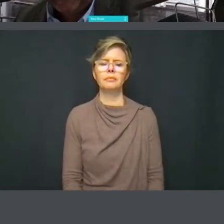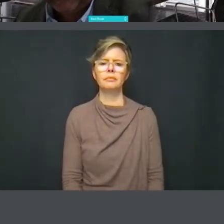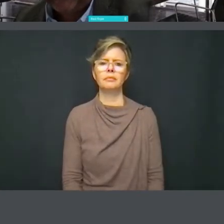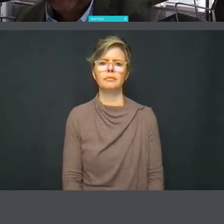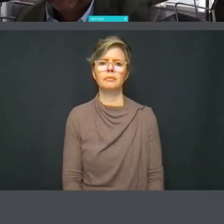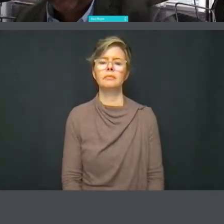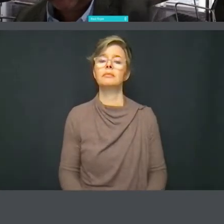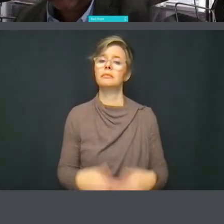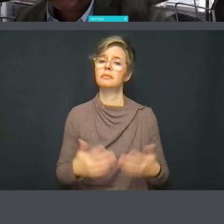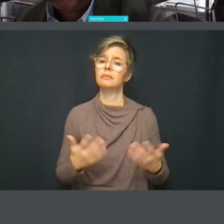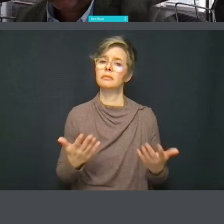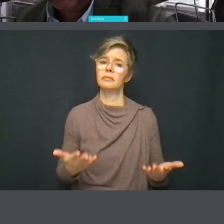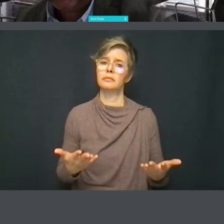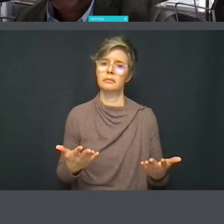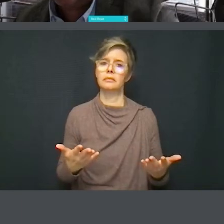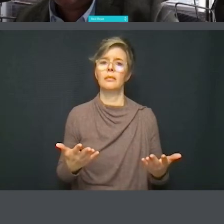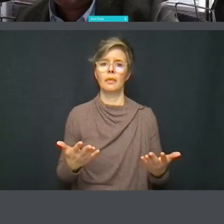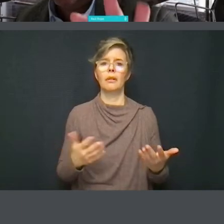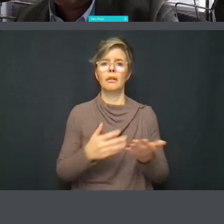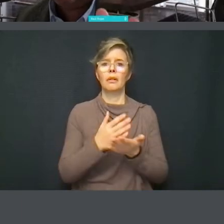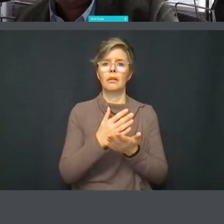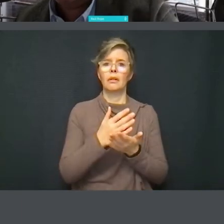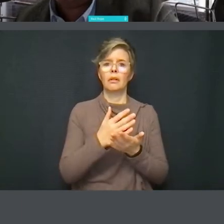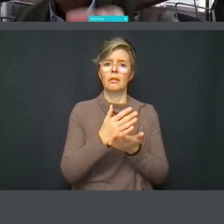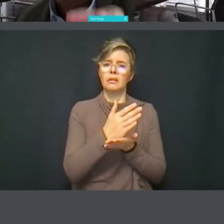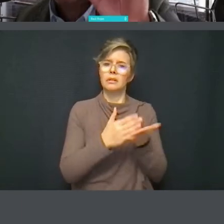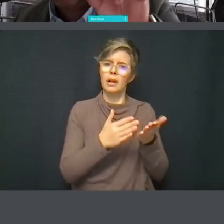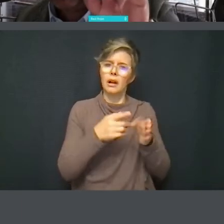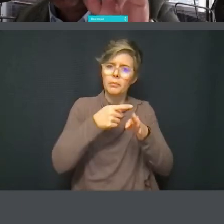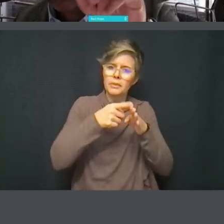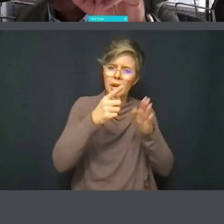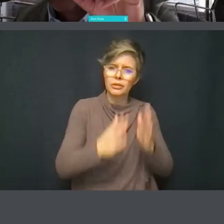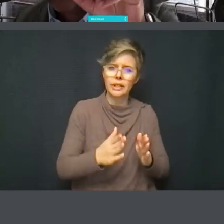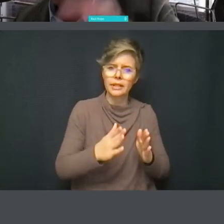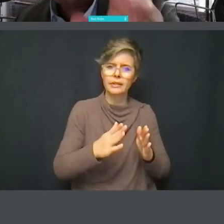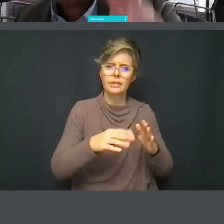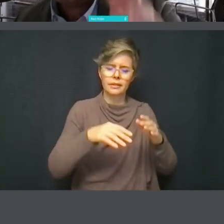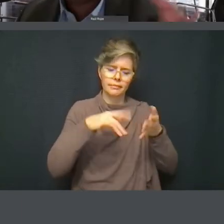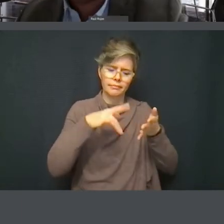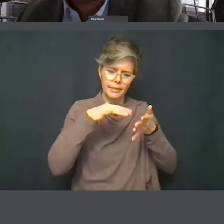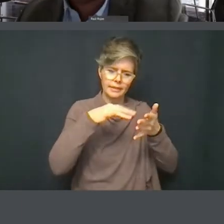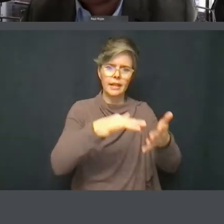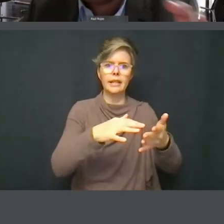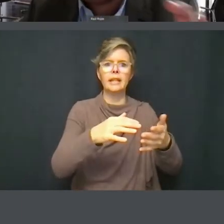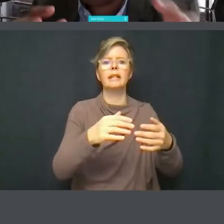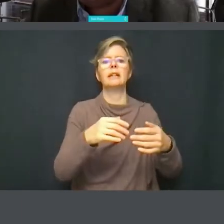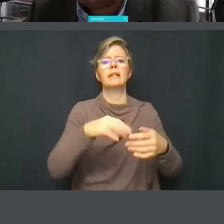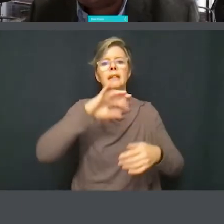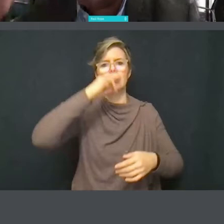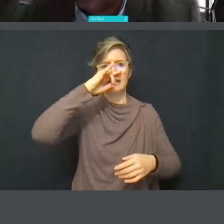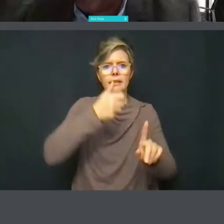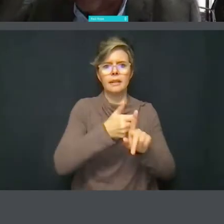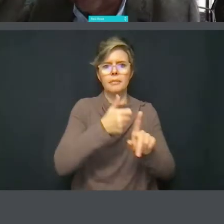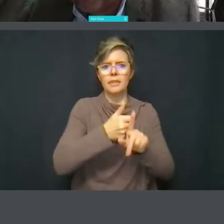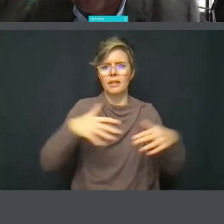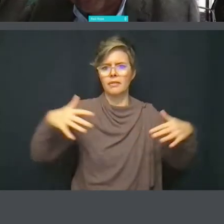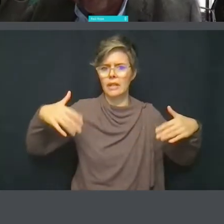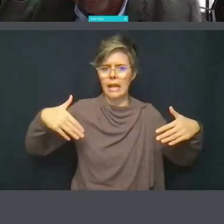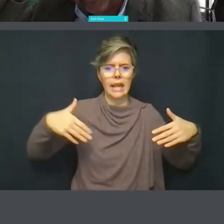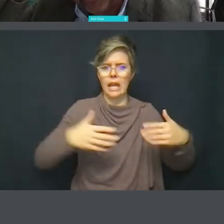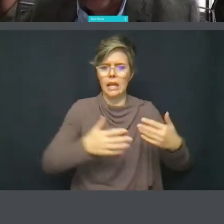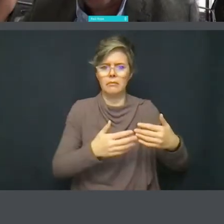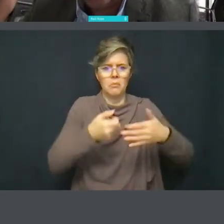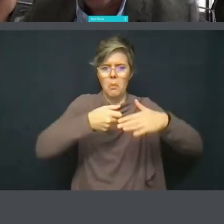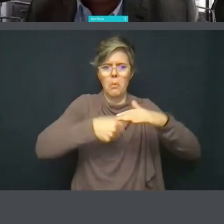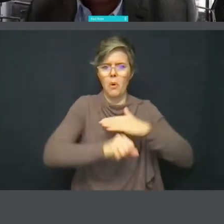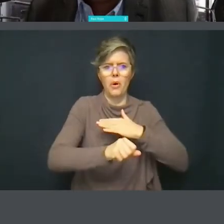Now, there are some folks that focus really on working with sometimes kids who haven't been born yet, or very young babies who have just